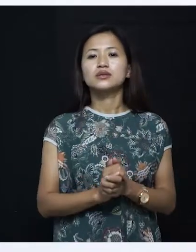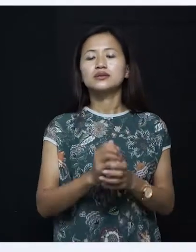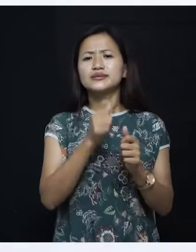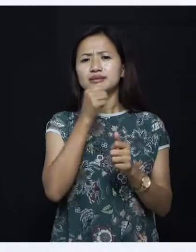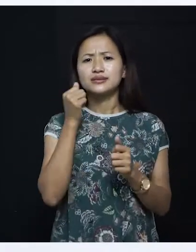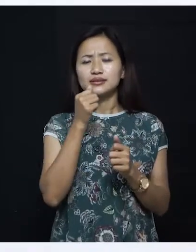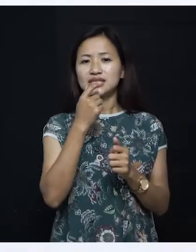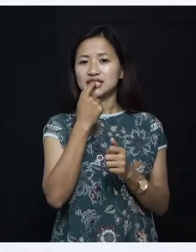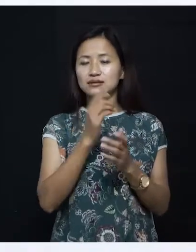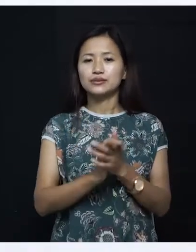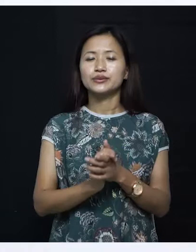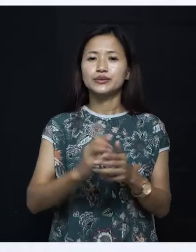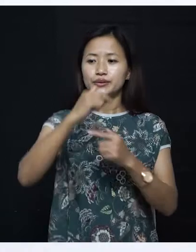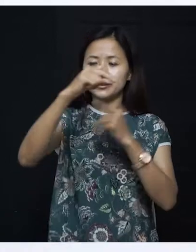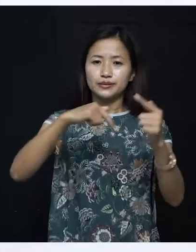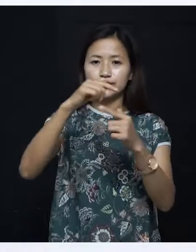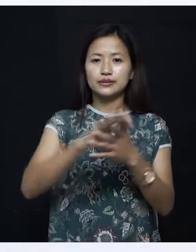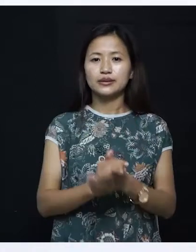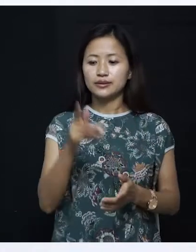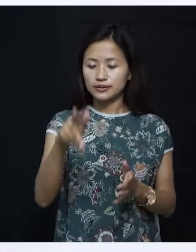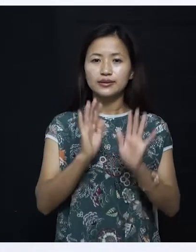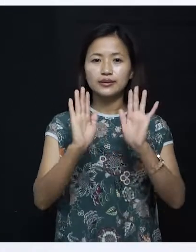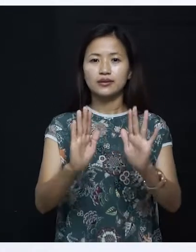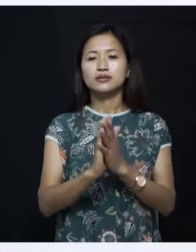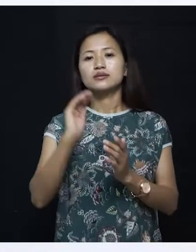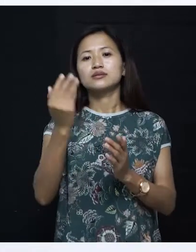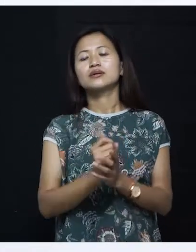okay, this sugar industries, it has